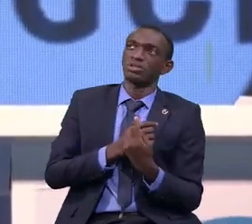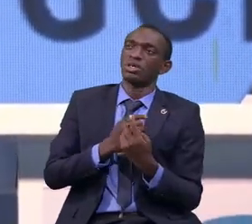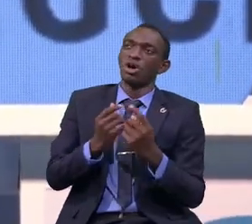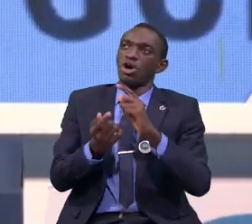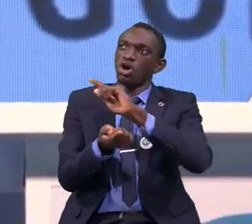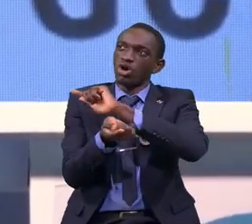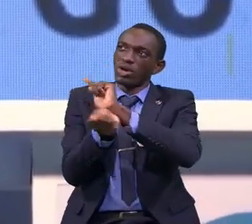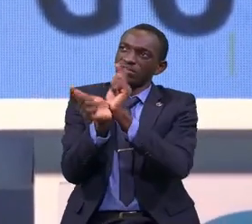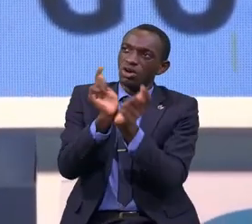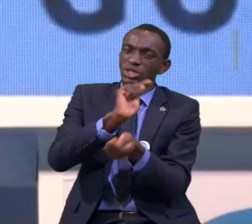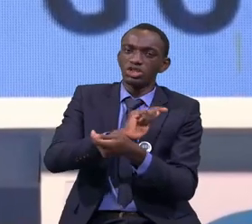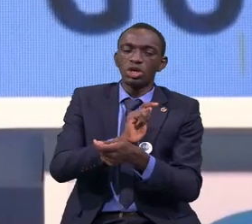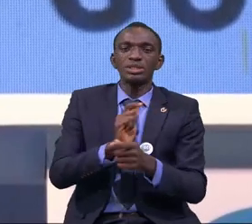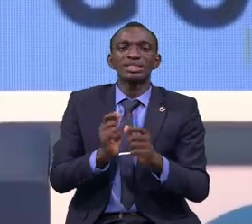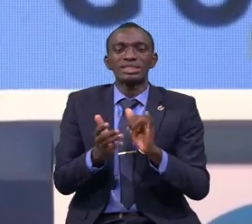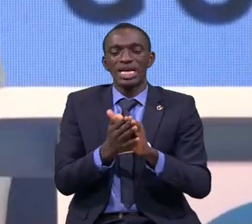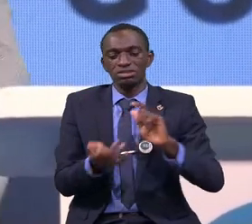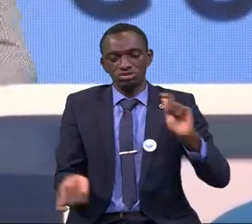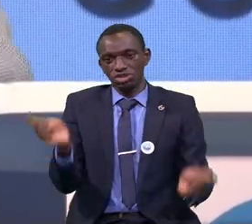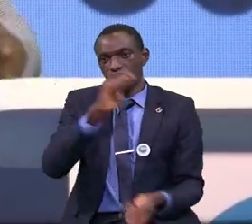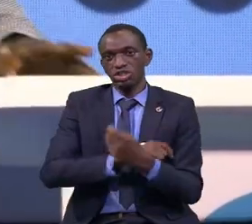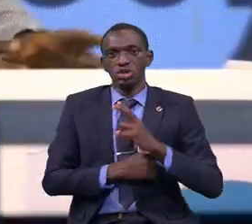Transformation changing us for heaven.